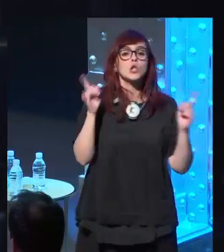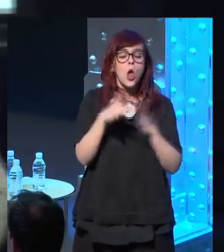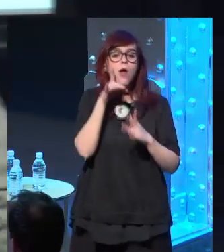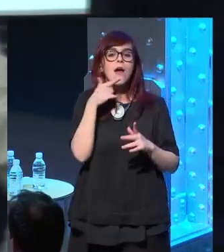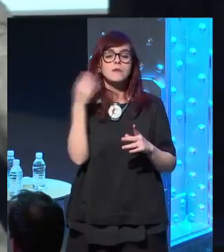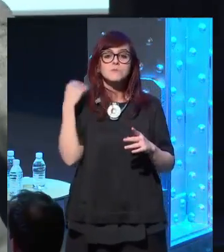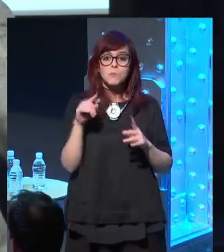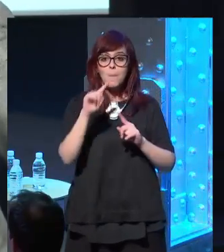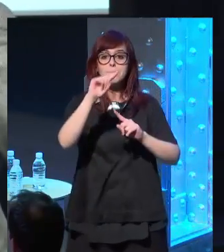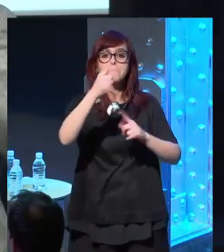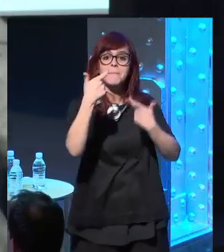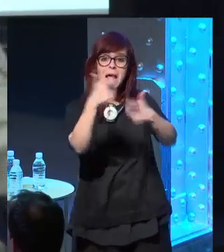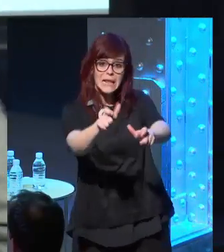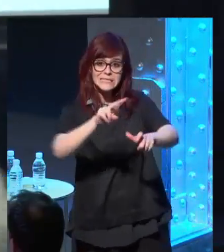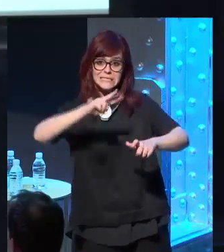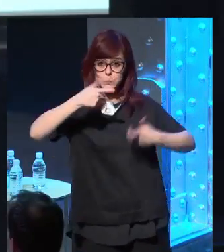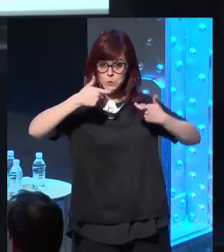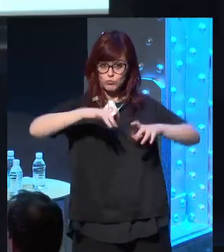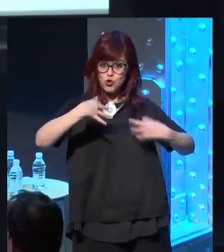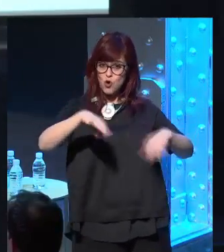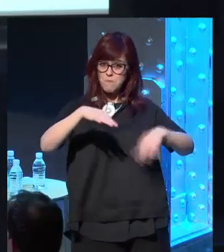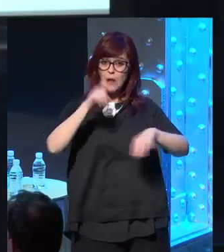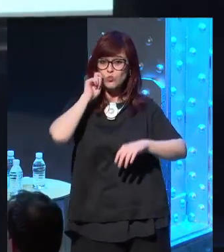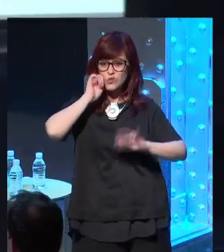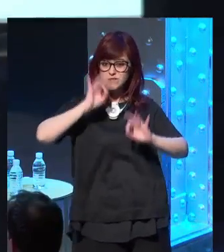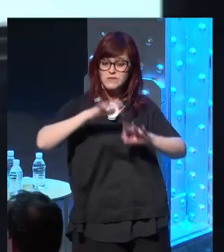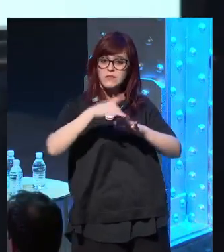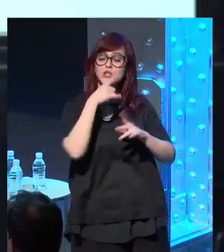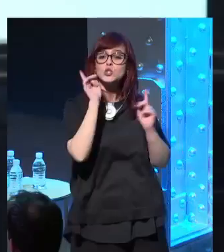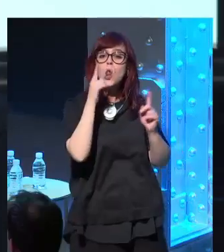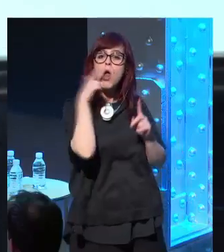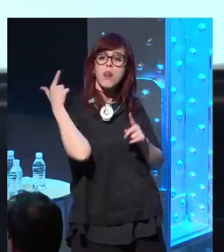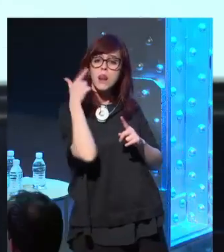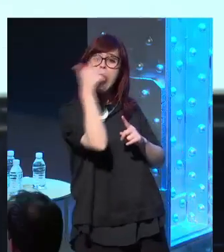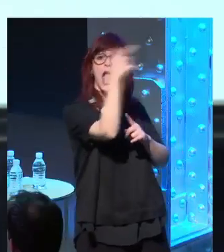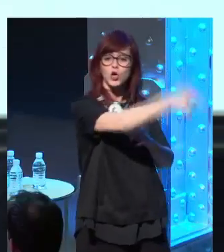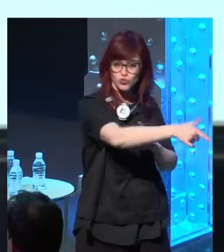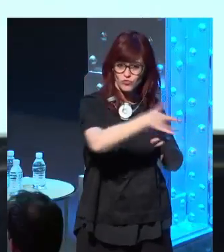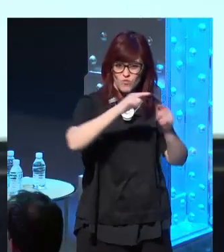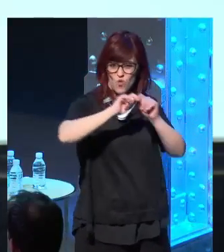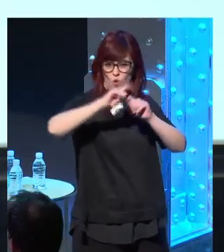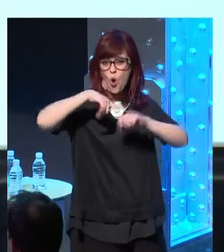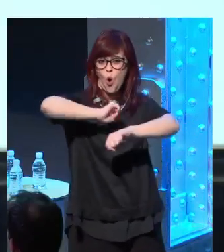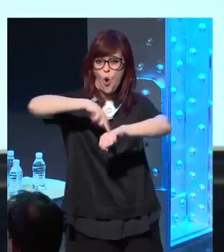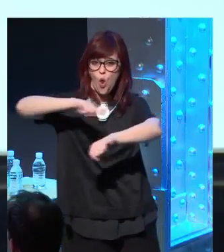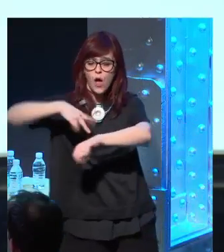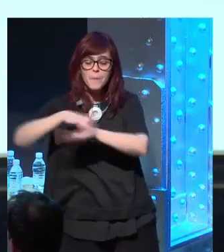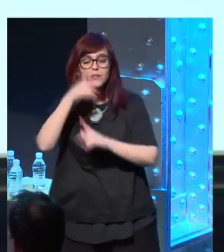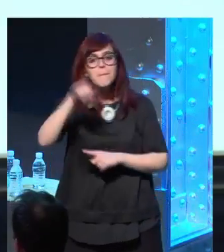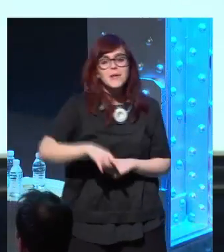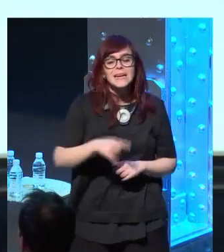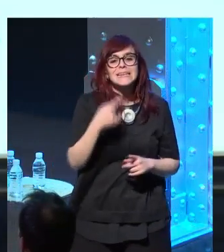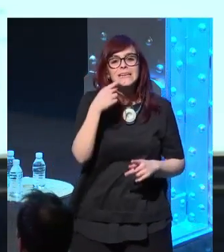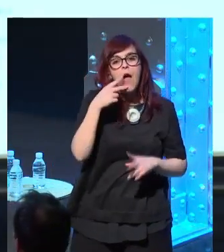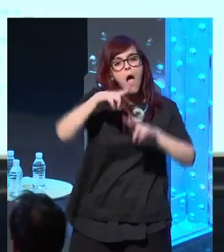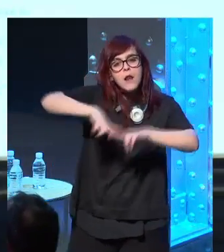first-class cabin. But they also looked at how do people board the planes. And